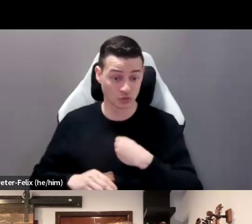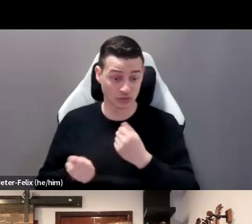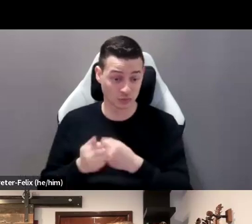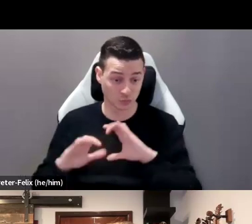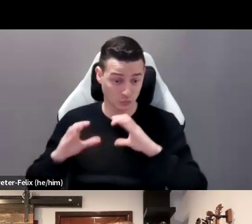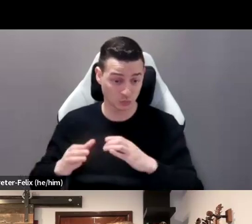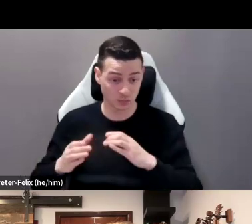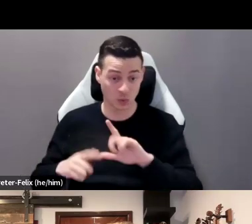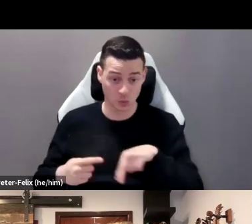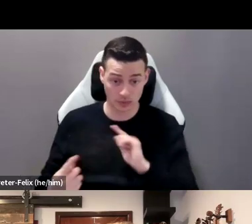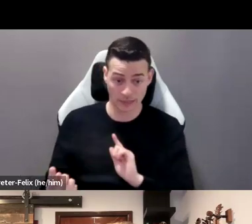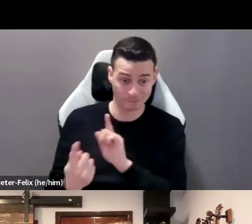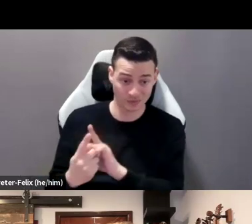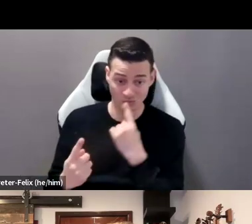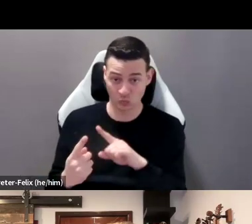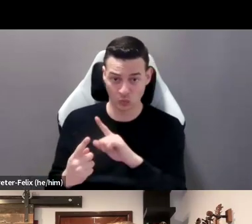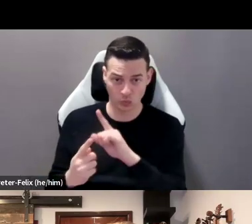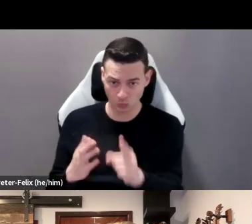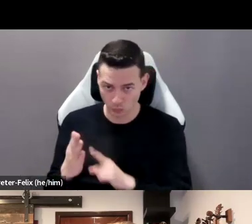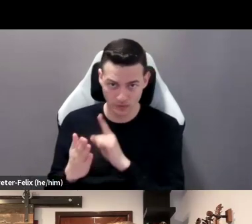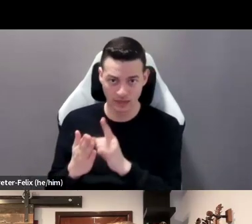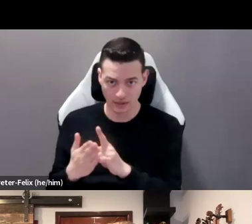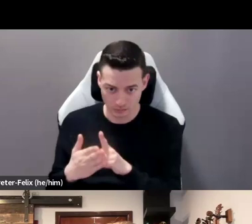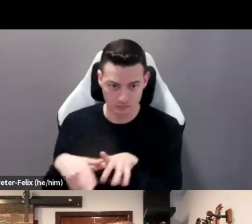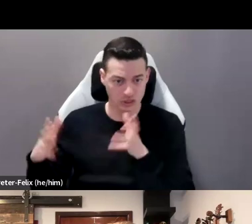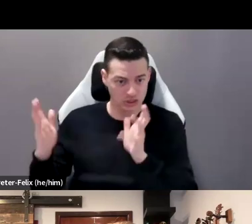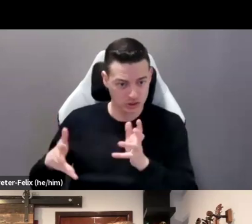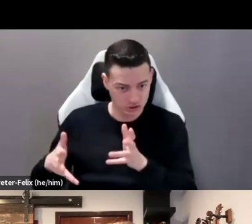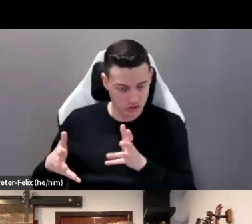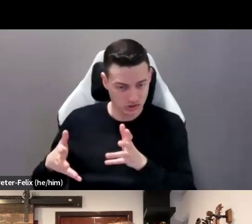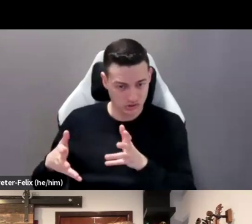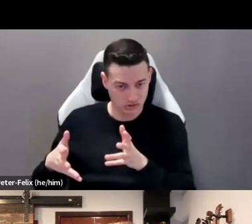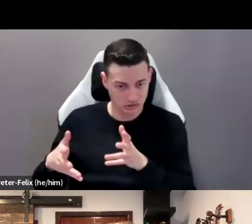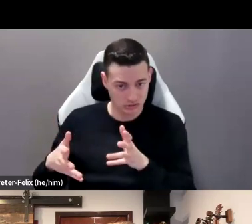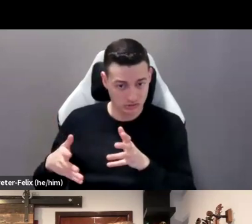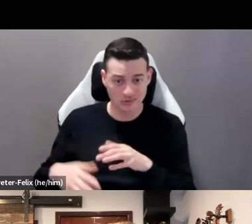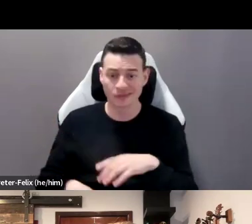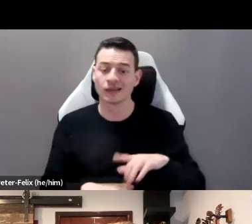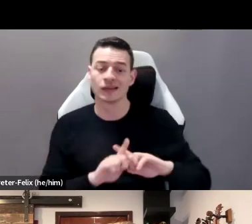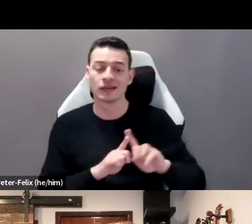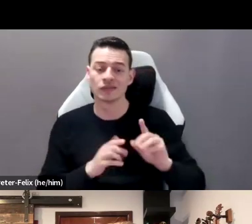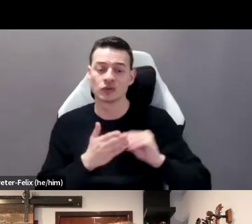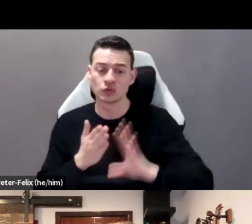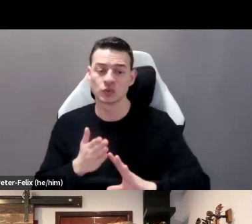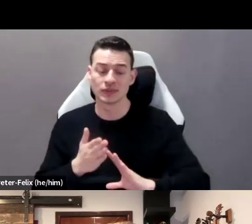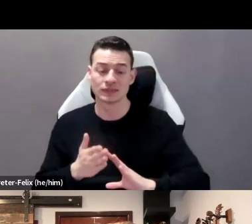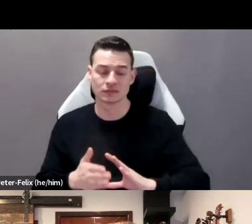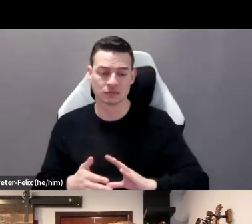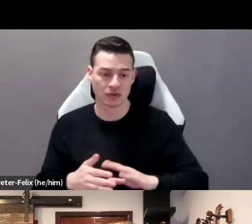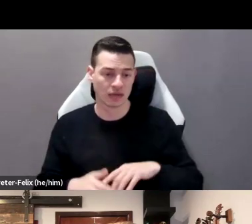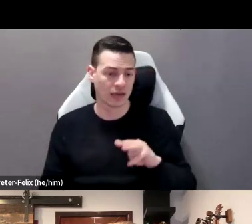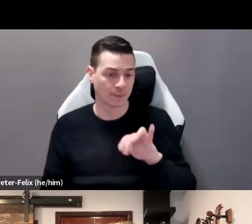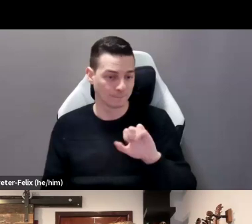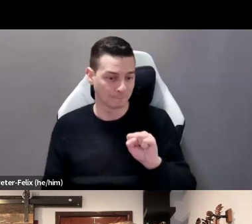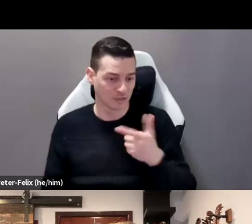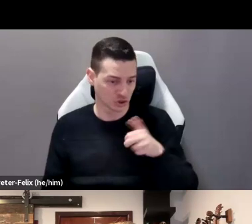I'm meeting this person for like an hour to catch up, get to know each other, she keeps misgendering students she's talking about to me. And I'm correcting